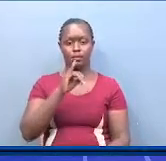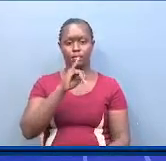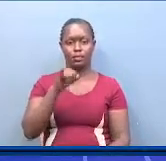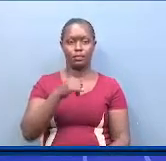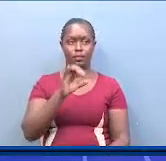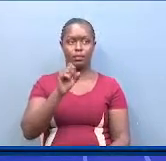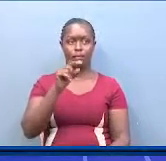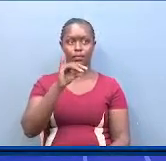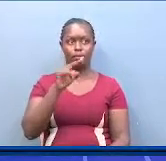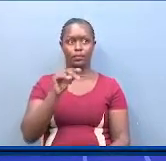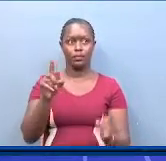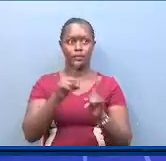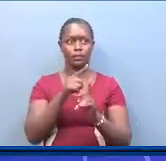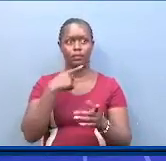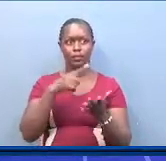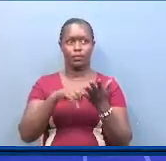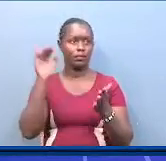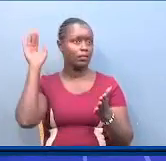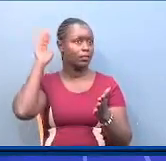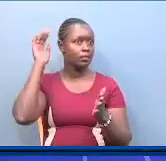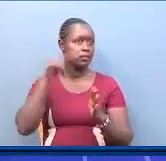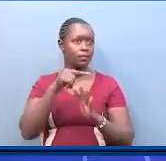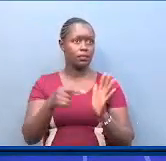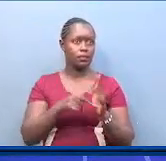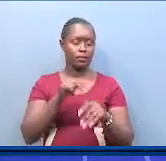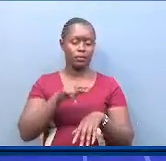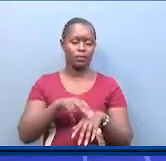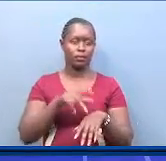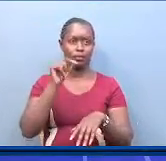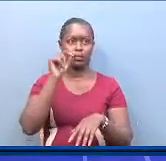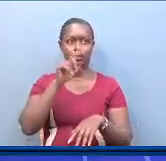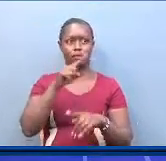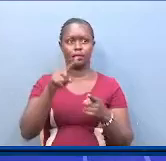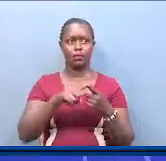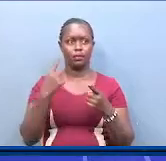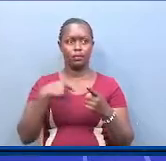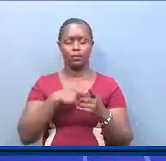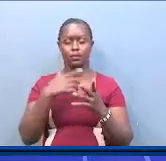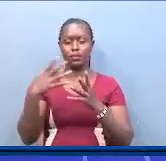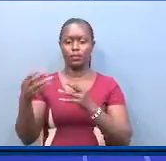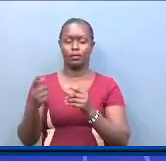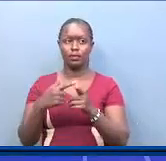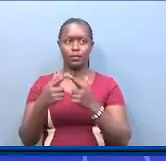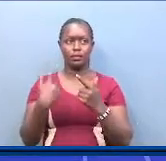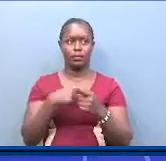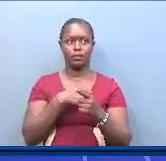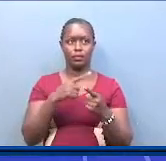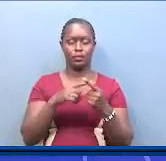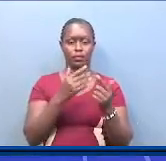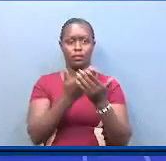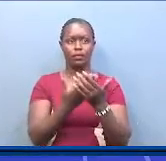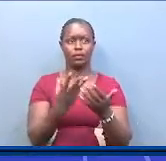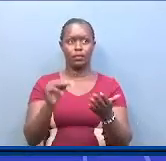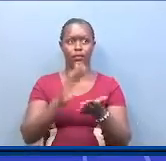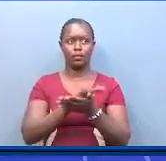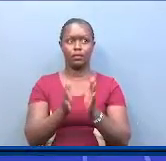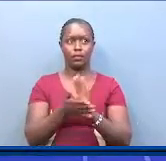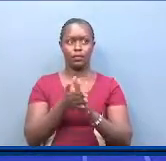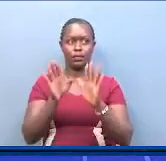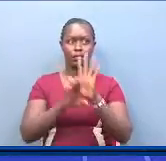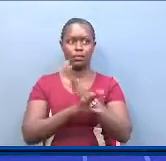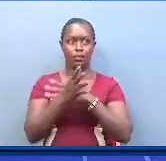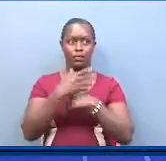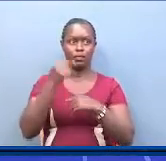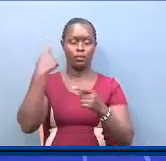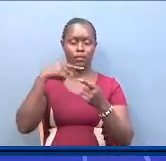Muturi, and I'm sure he is listening to this national TV. Uh-huh. When he went there, we had actually proposed him to be the deputy